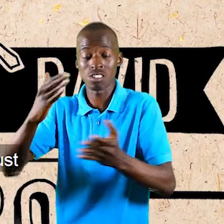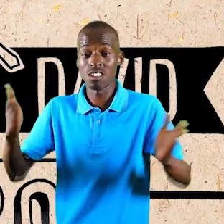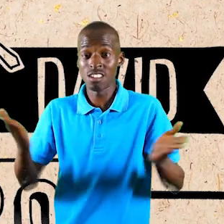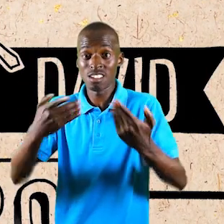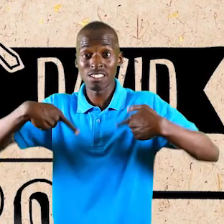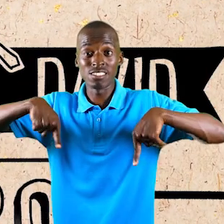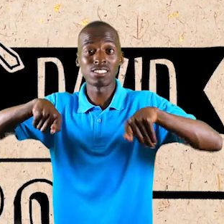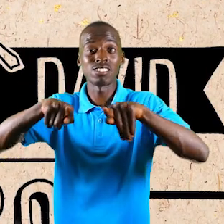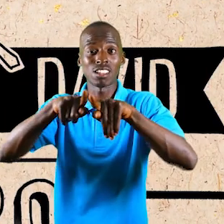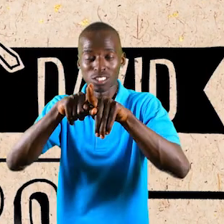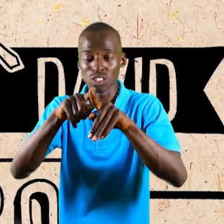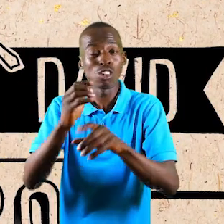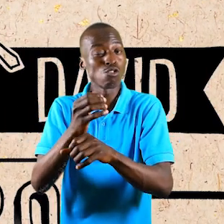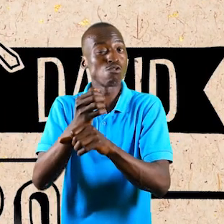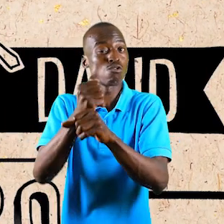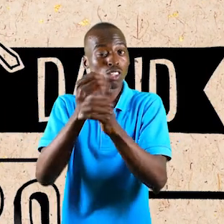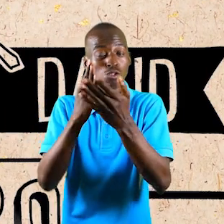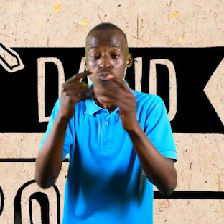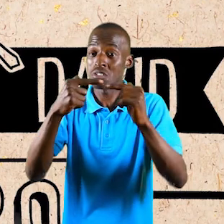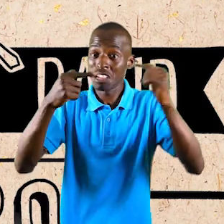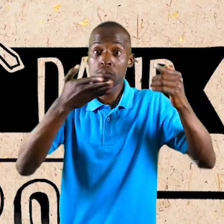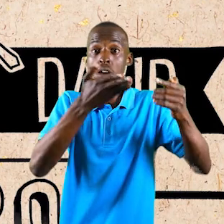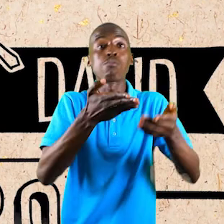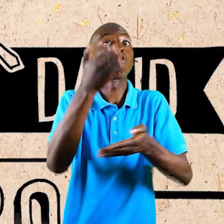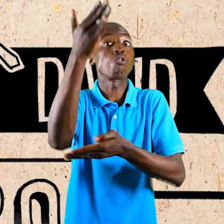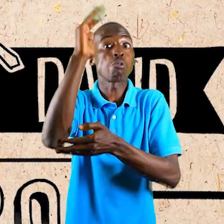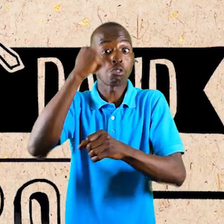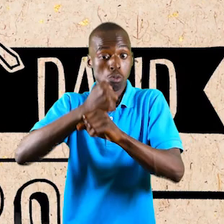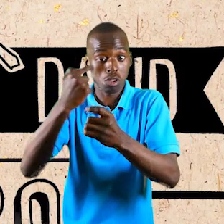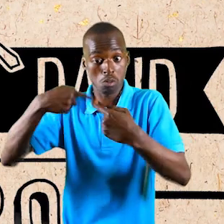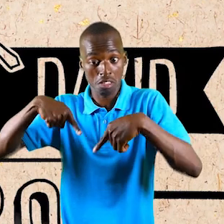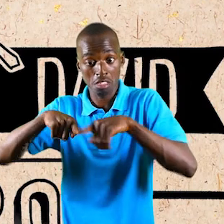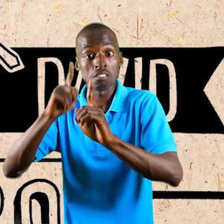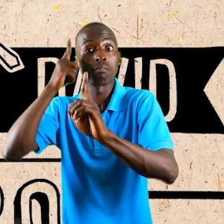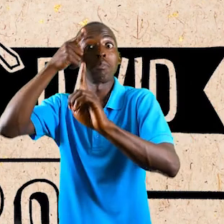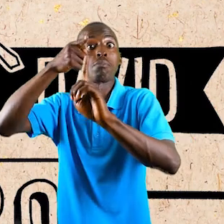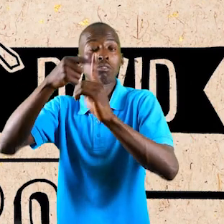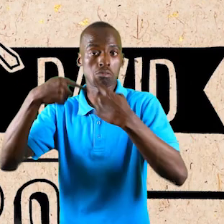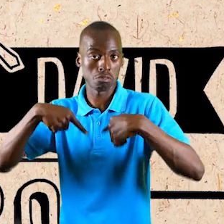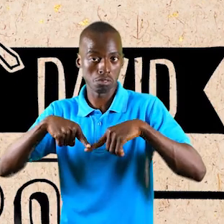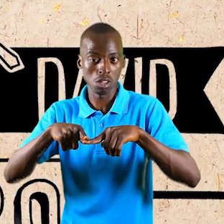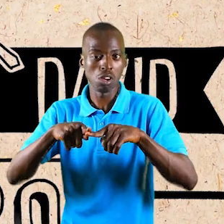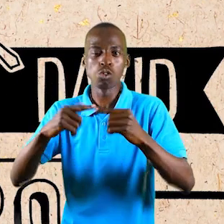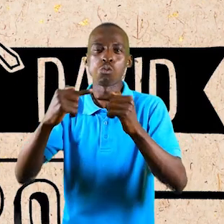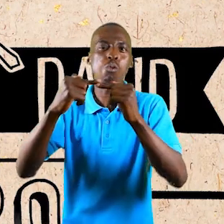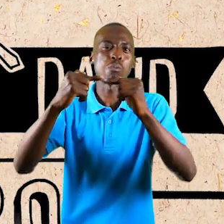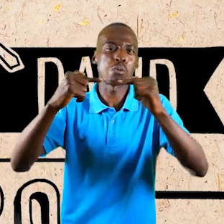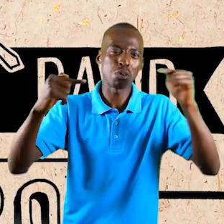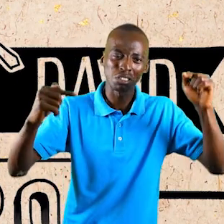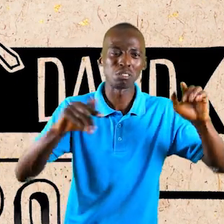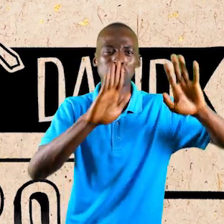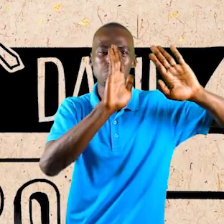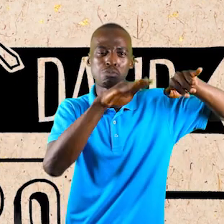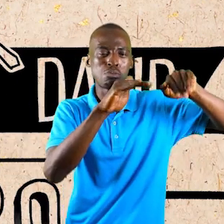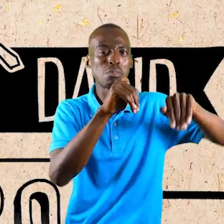trust that despite human evil, God is working out his purposes to oppose the proud